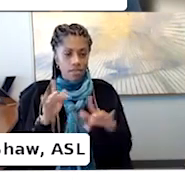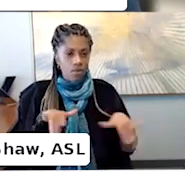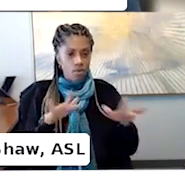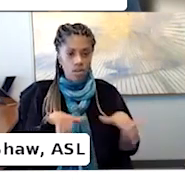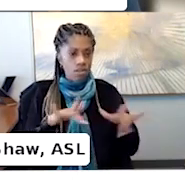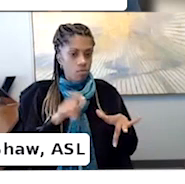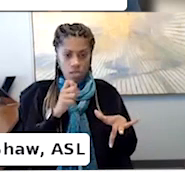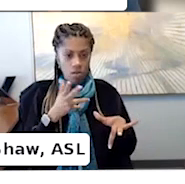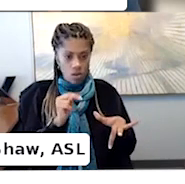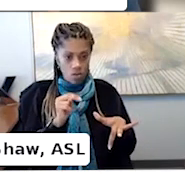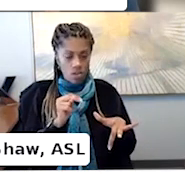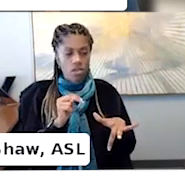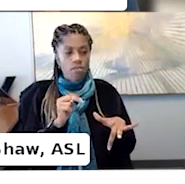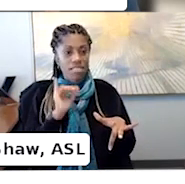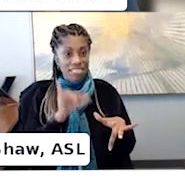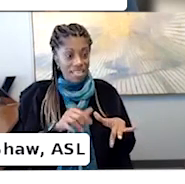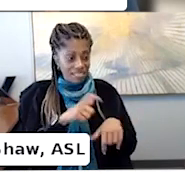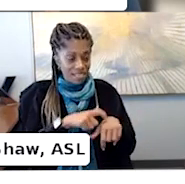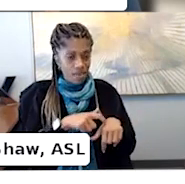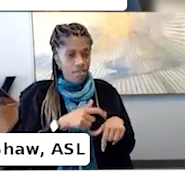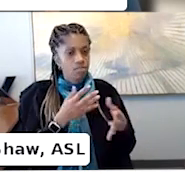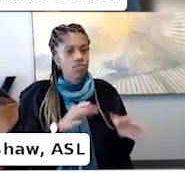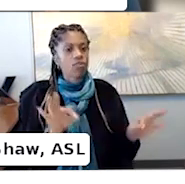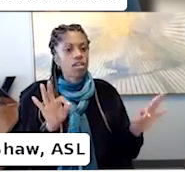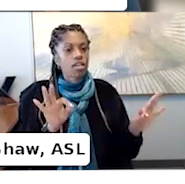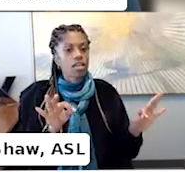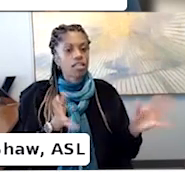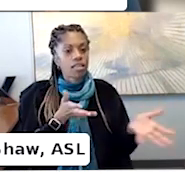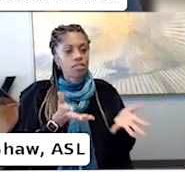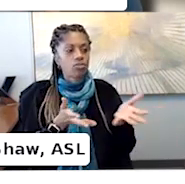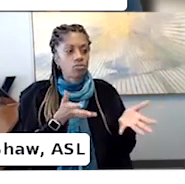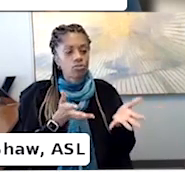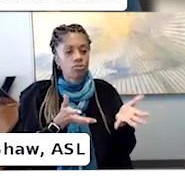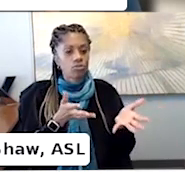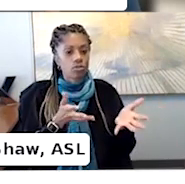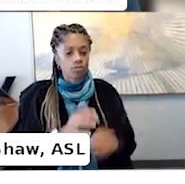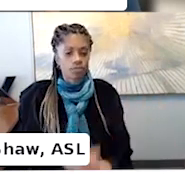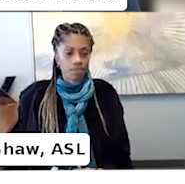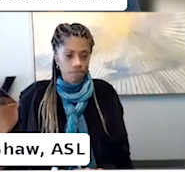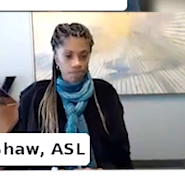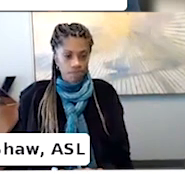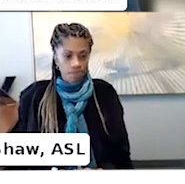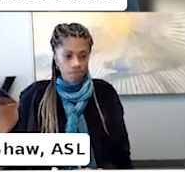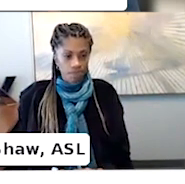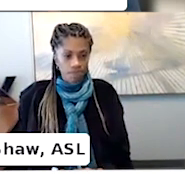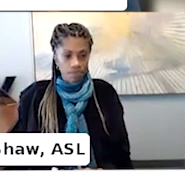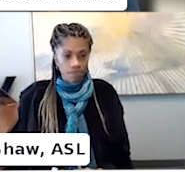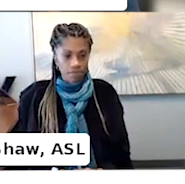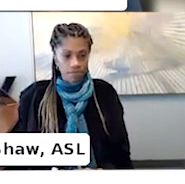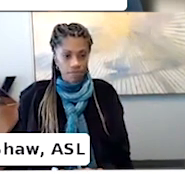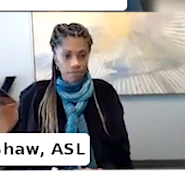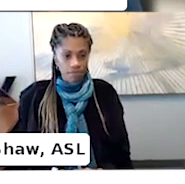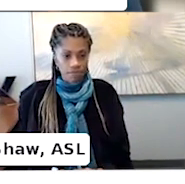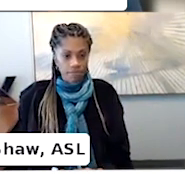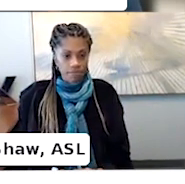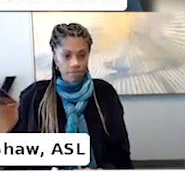that magic allows them to share. And I'm going to pass it back to Jacqueline. And if anyone is jumping off right now, we're going to keep on going for